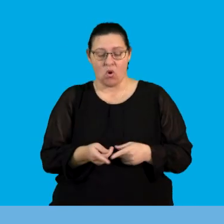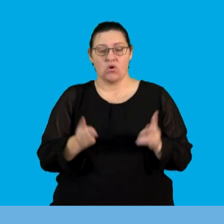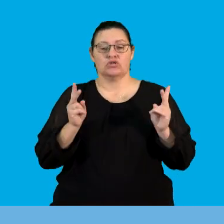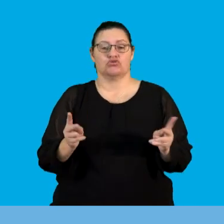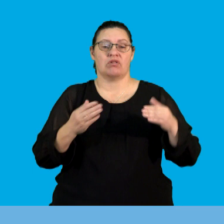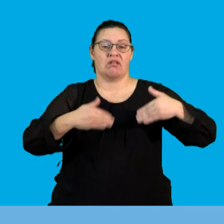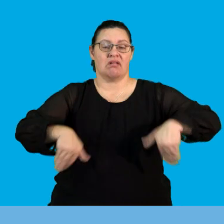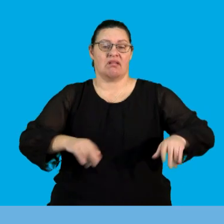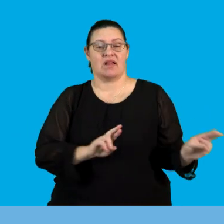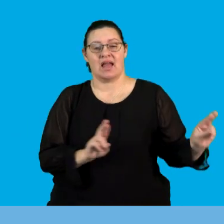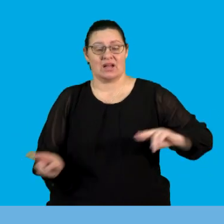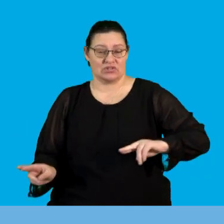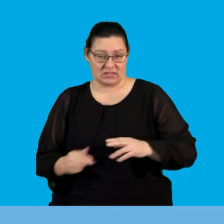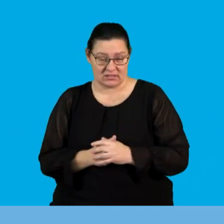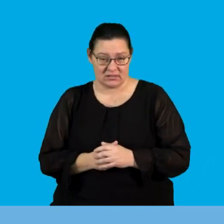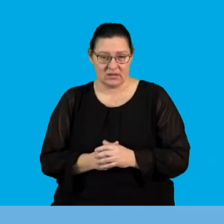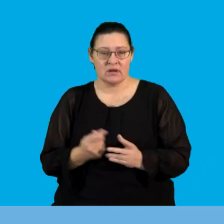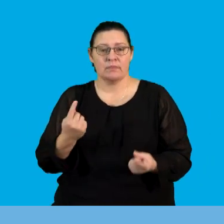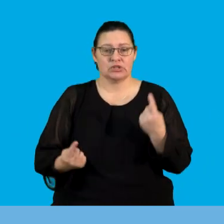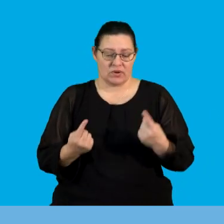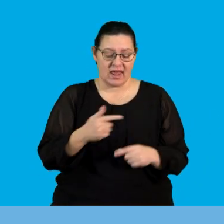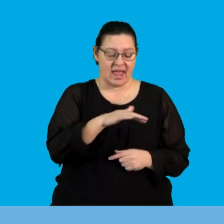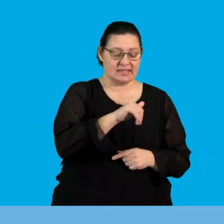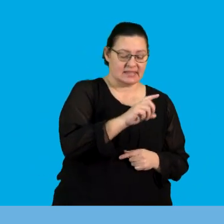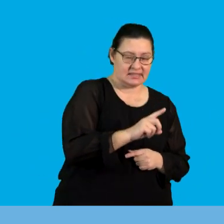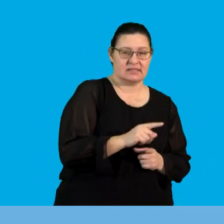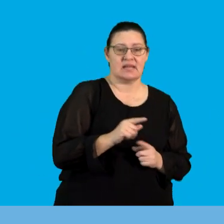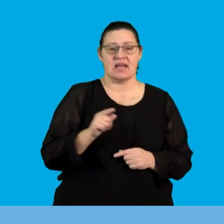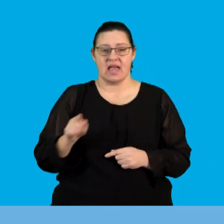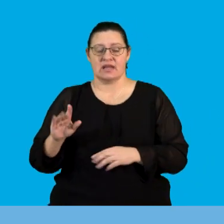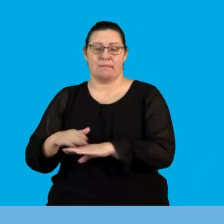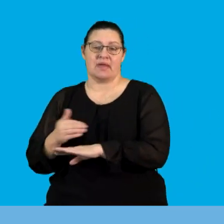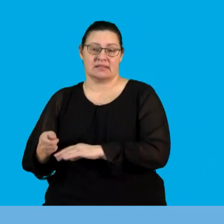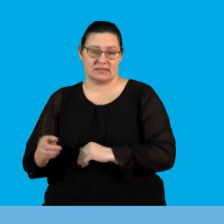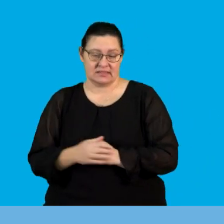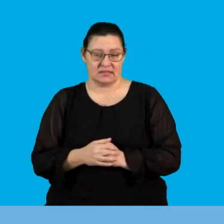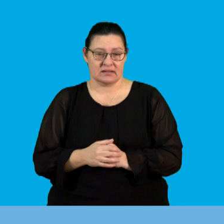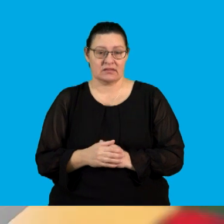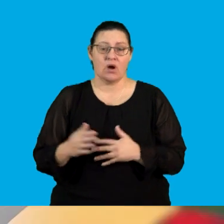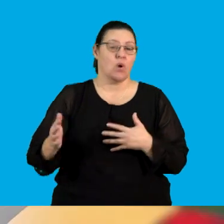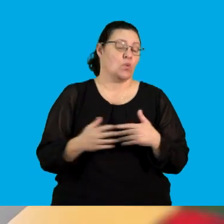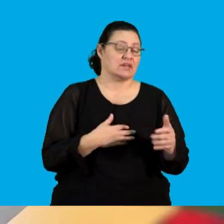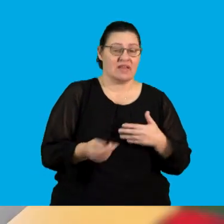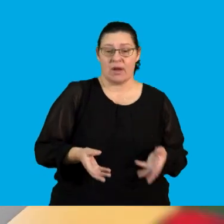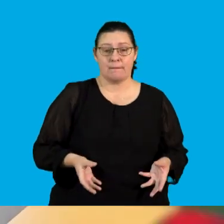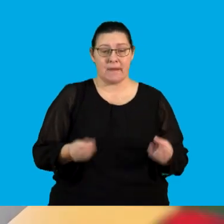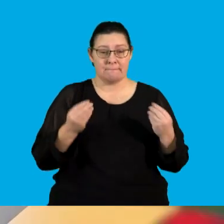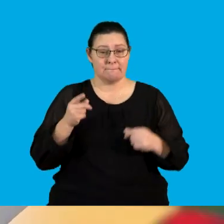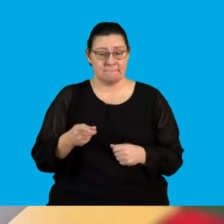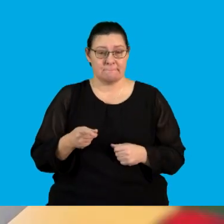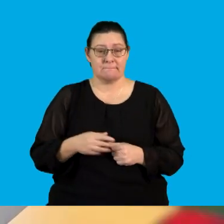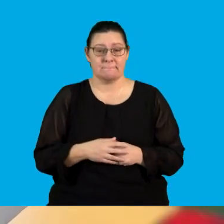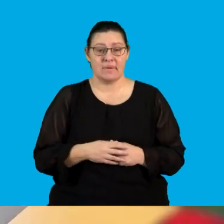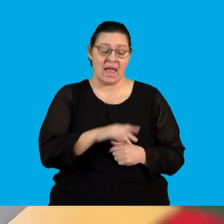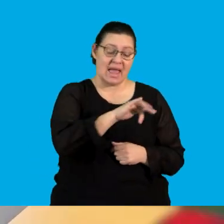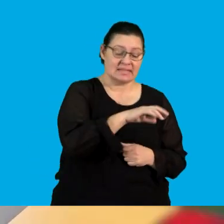for the neutralization reaction between acids and bases. We know that whenever we are reacting an